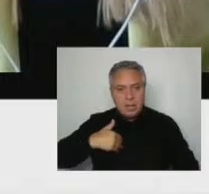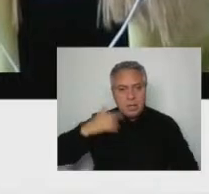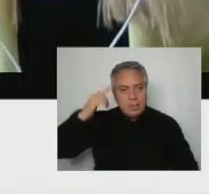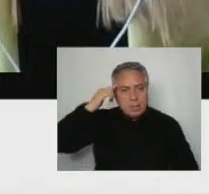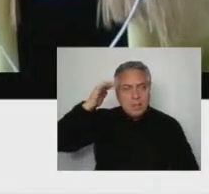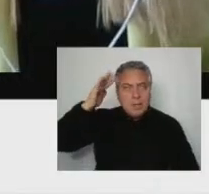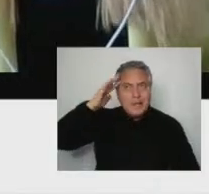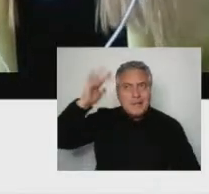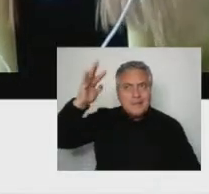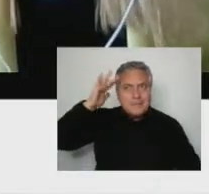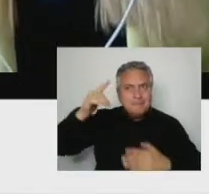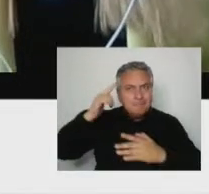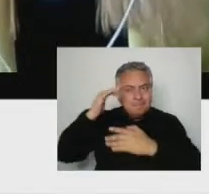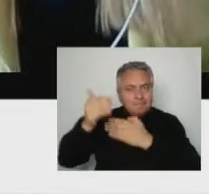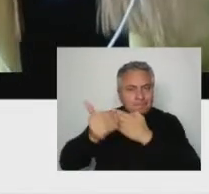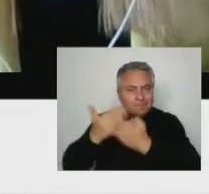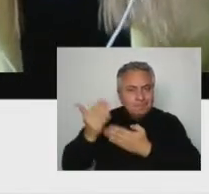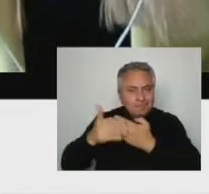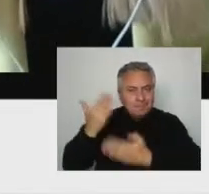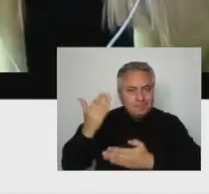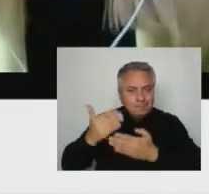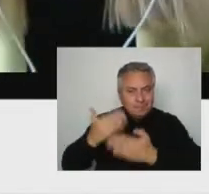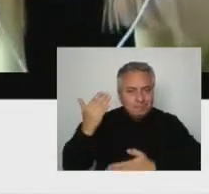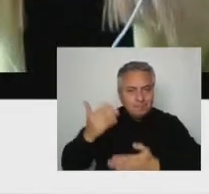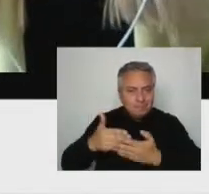is what the